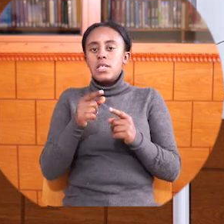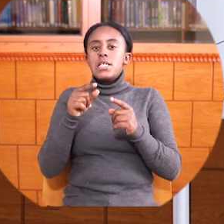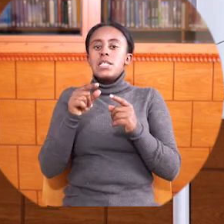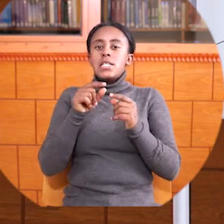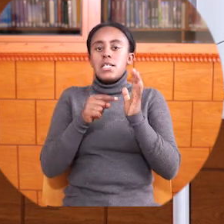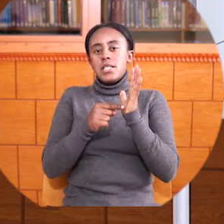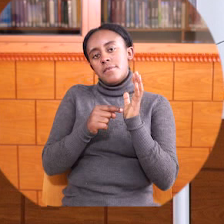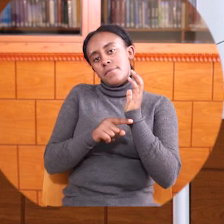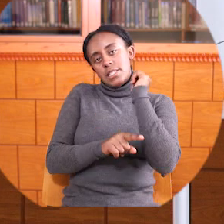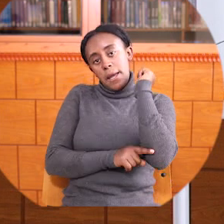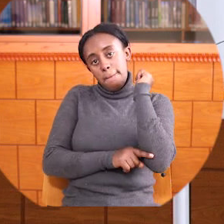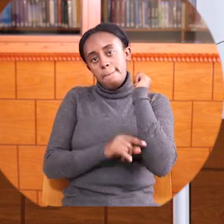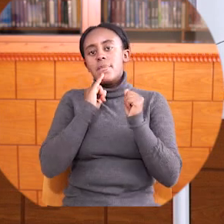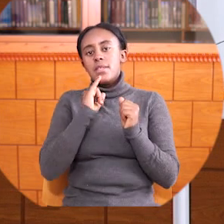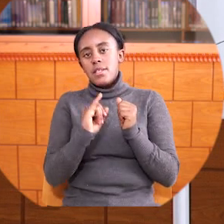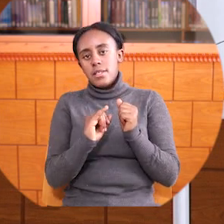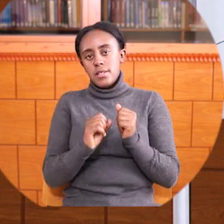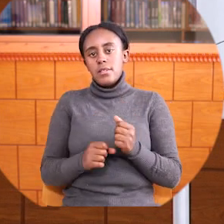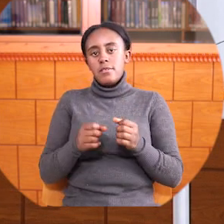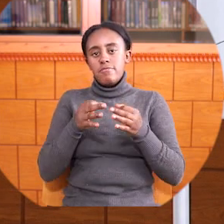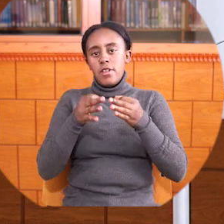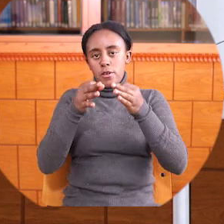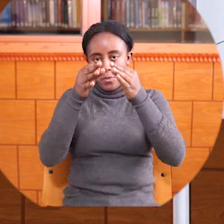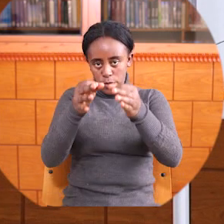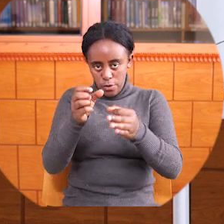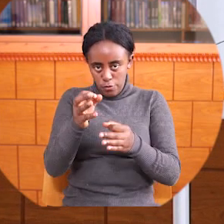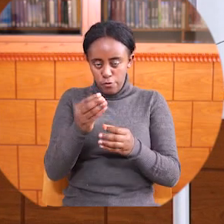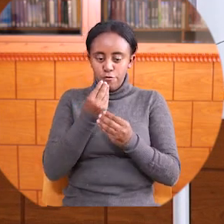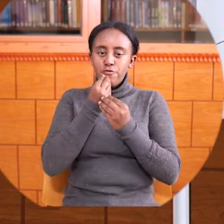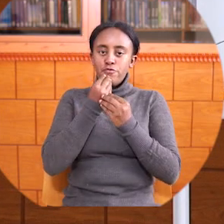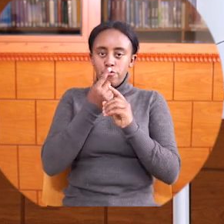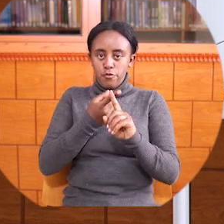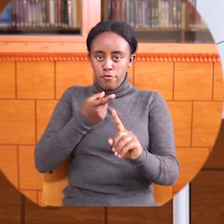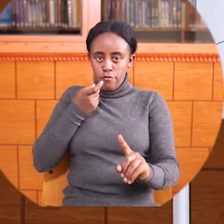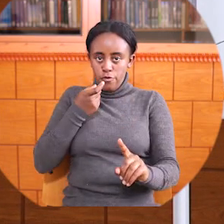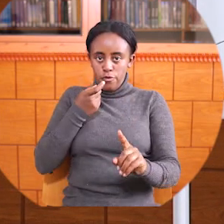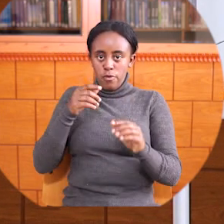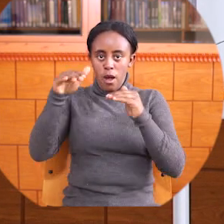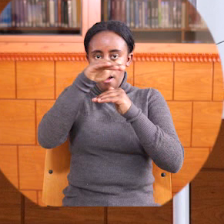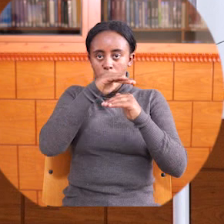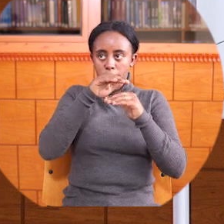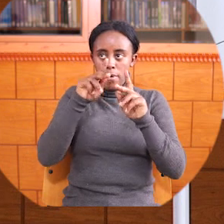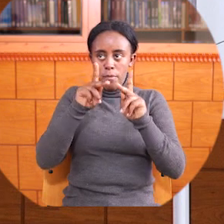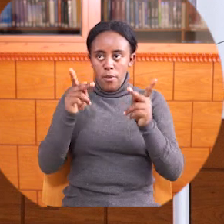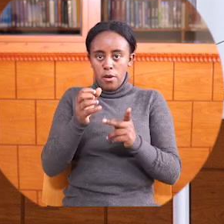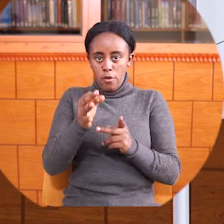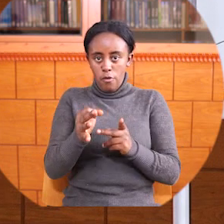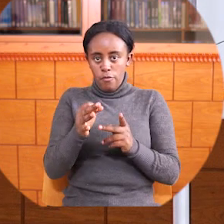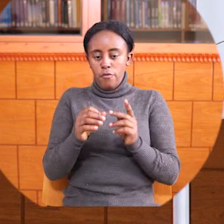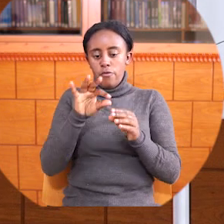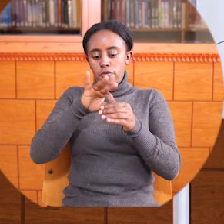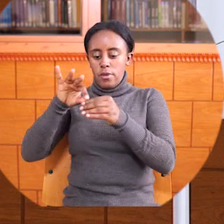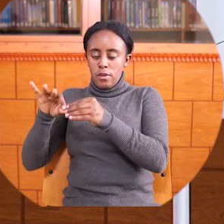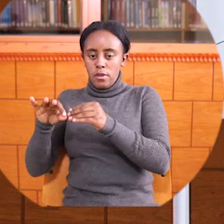is serve as transportation of food from the upper party of a plant leaf to